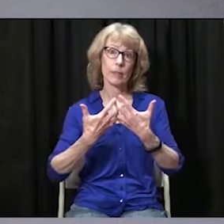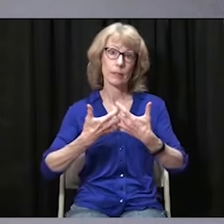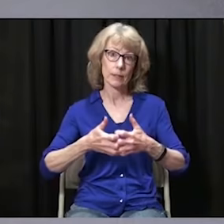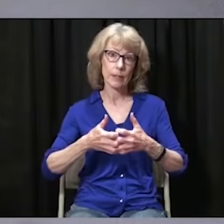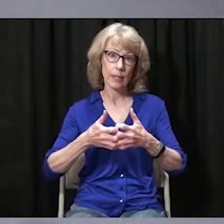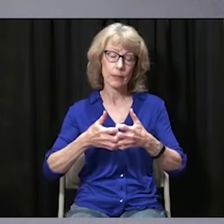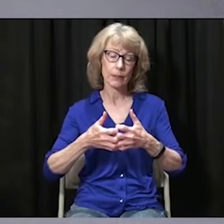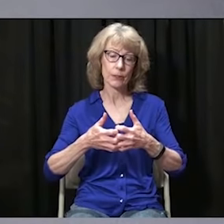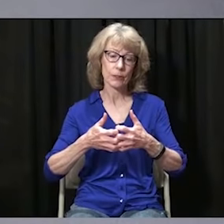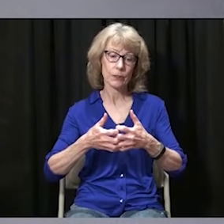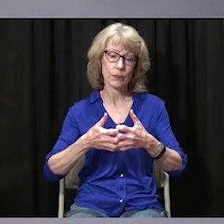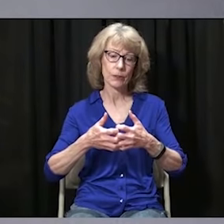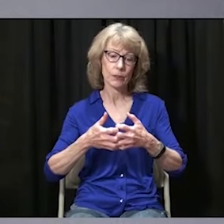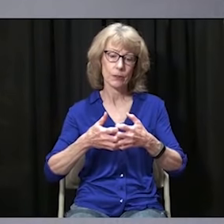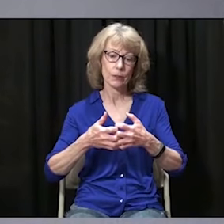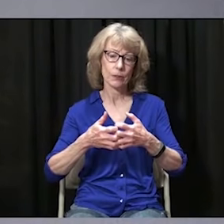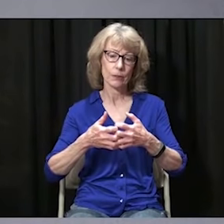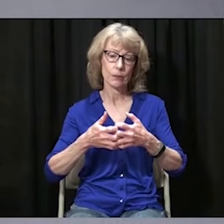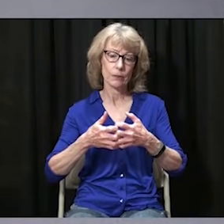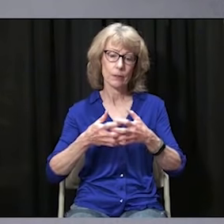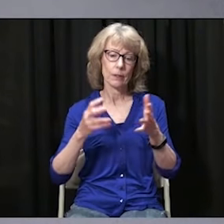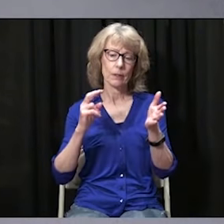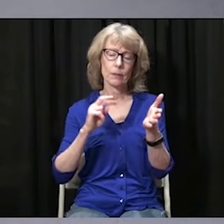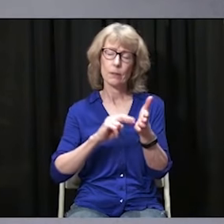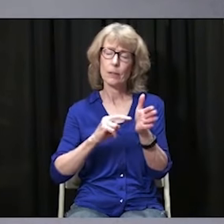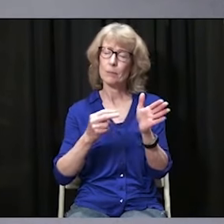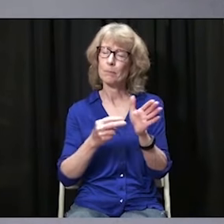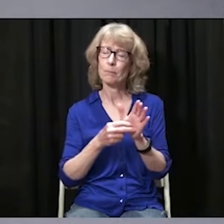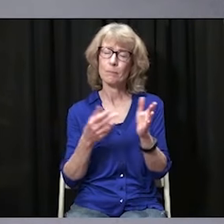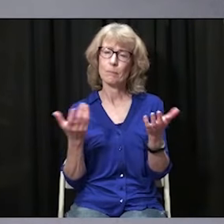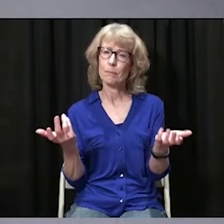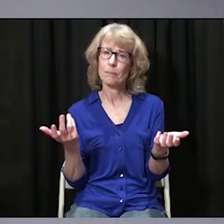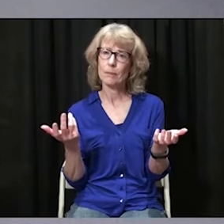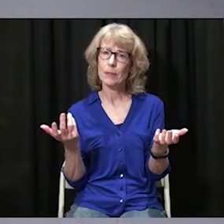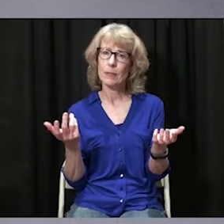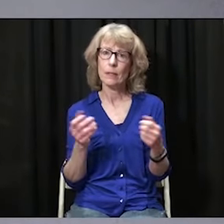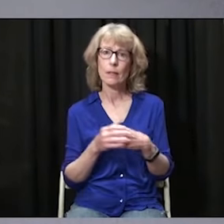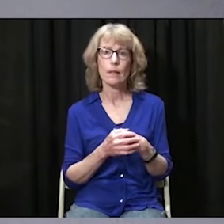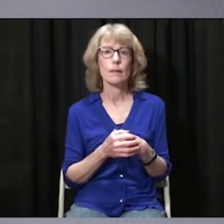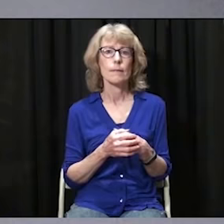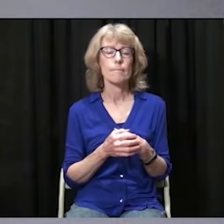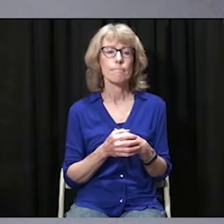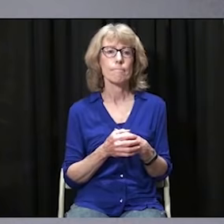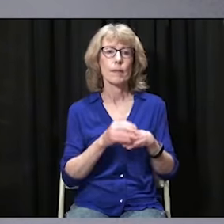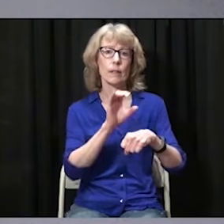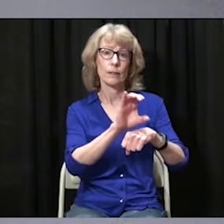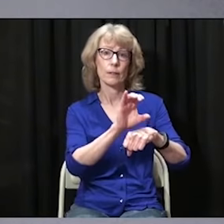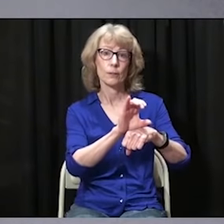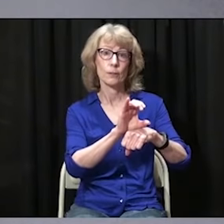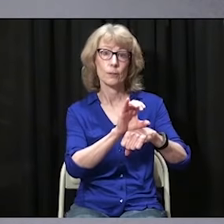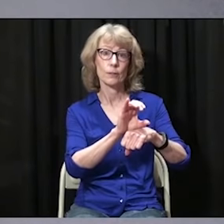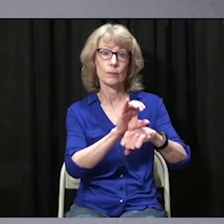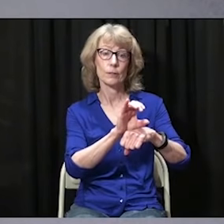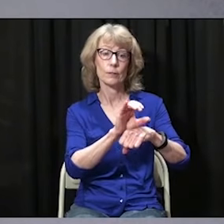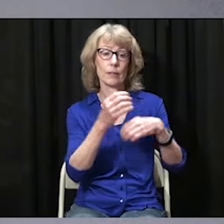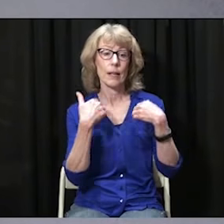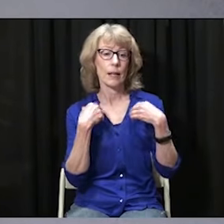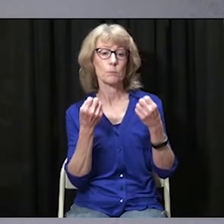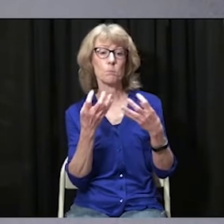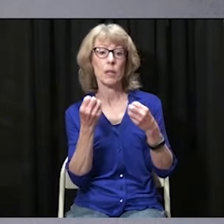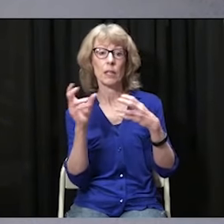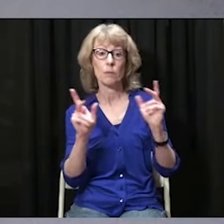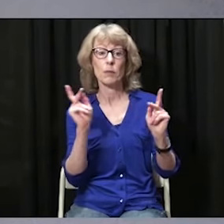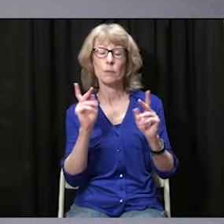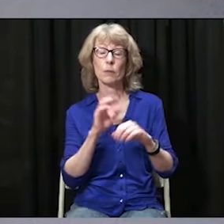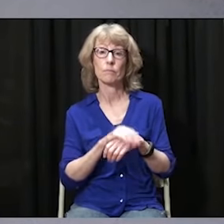is that there is somebody in the church that you don't like. You need to get over it,